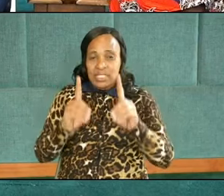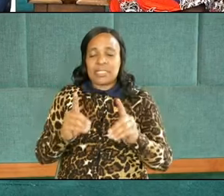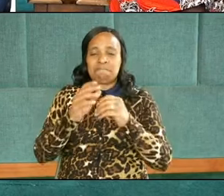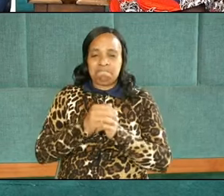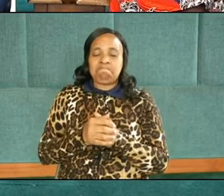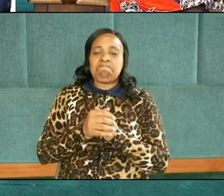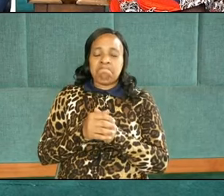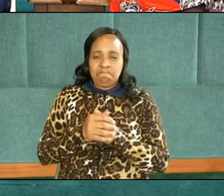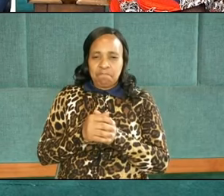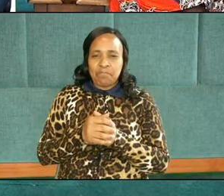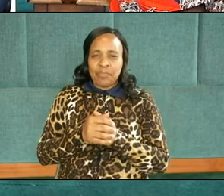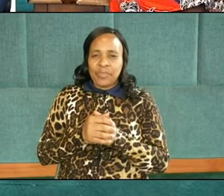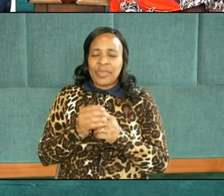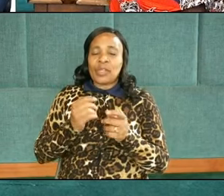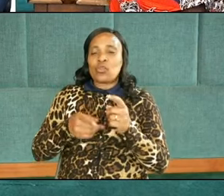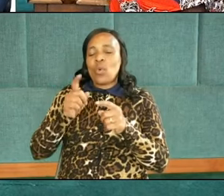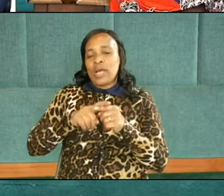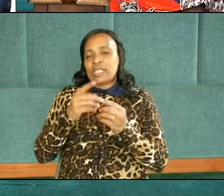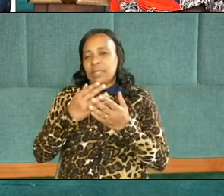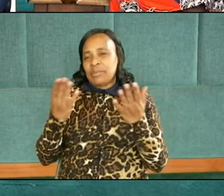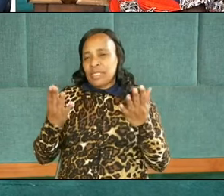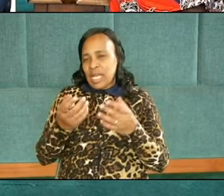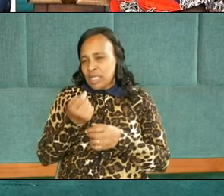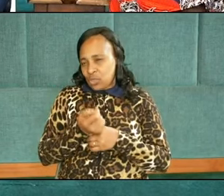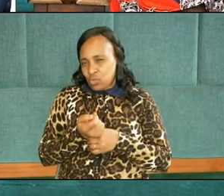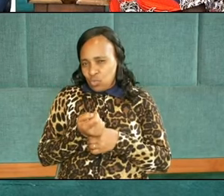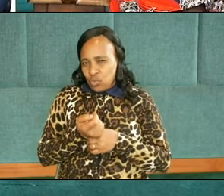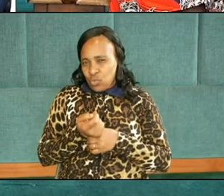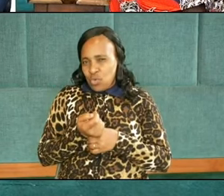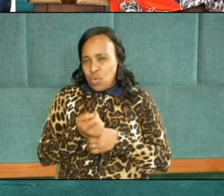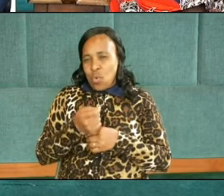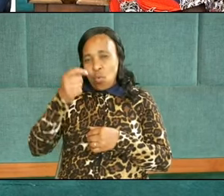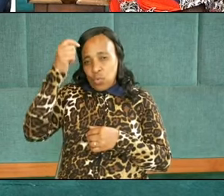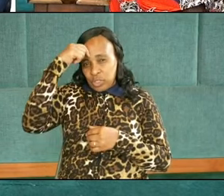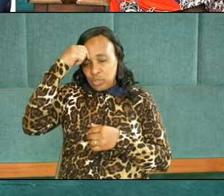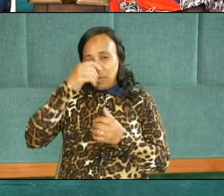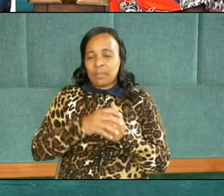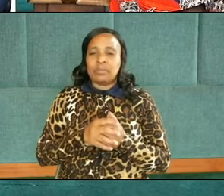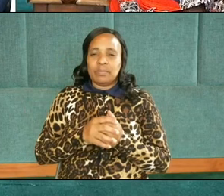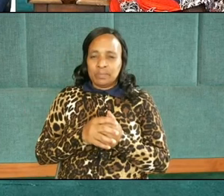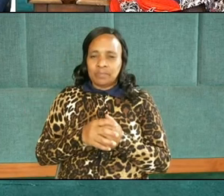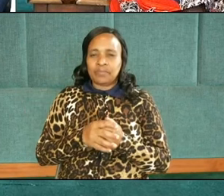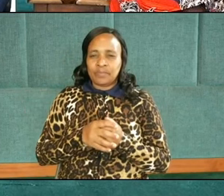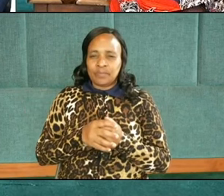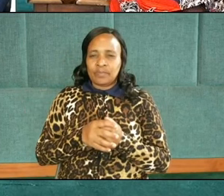more. And just to add it, a little wisdom there.